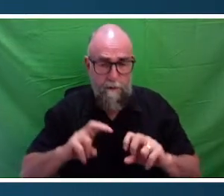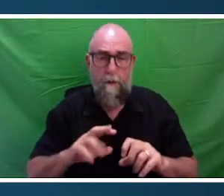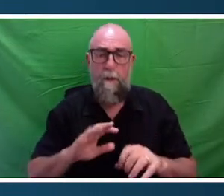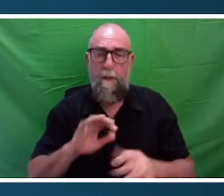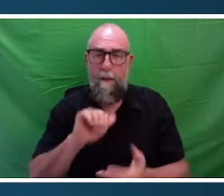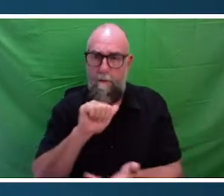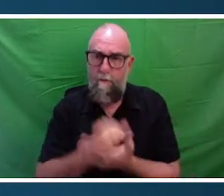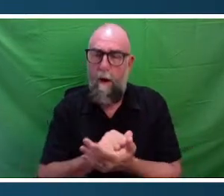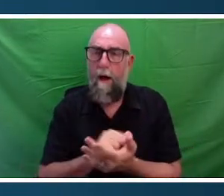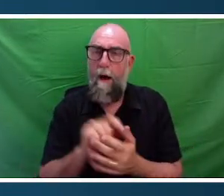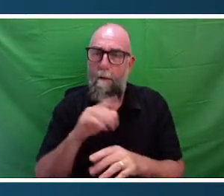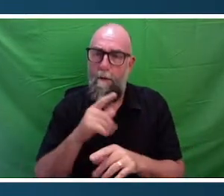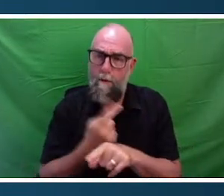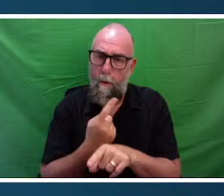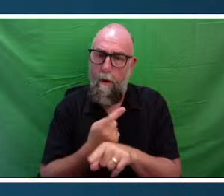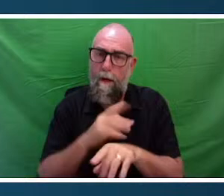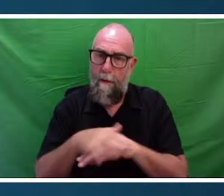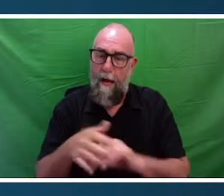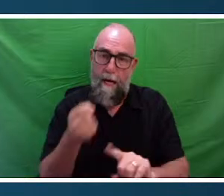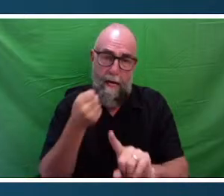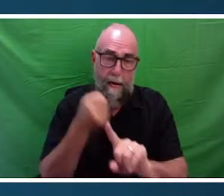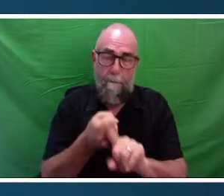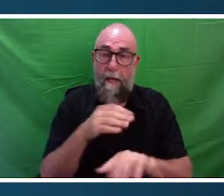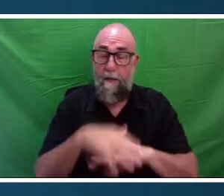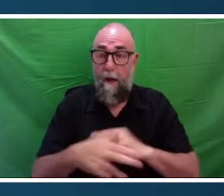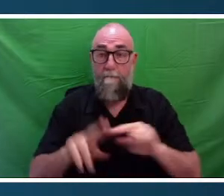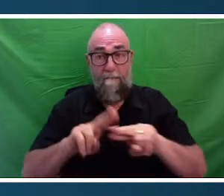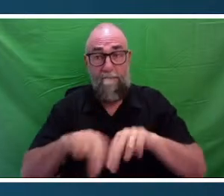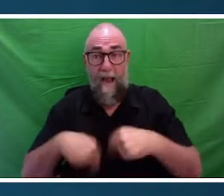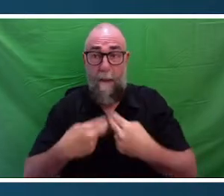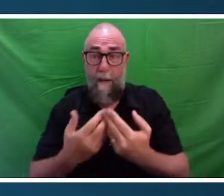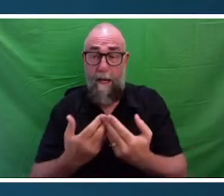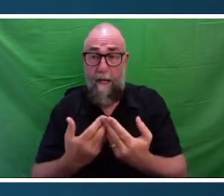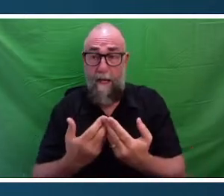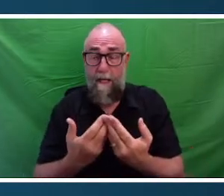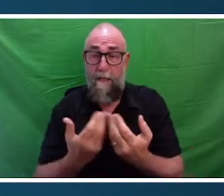impact of family separation, for example, or the risk of